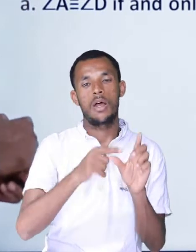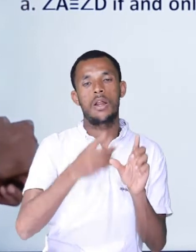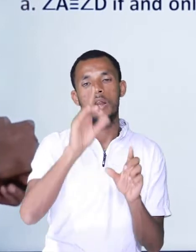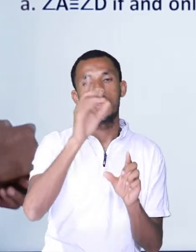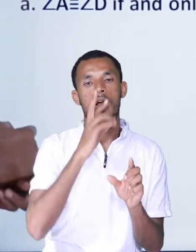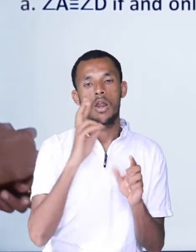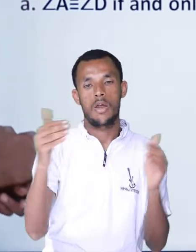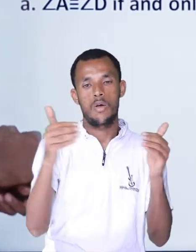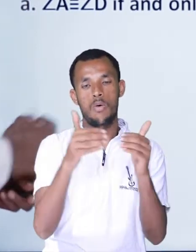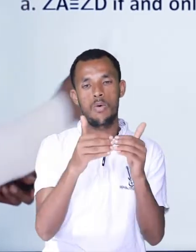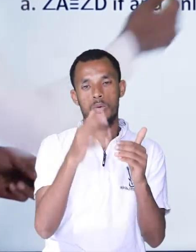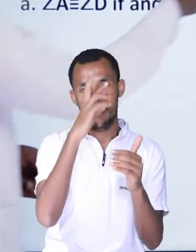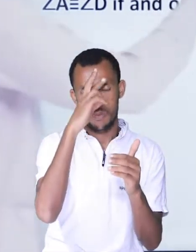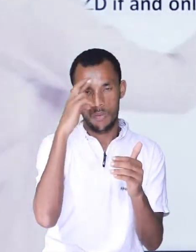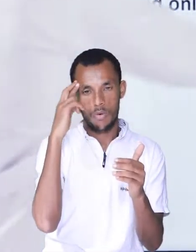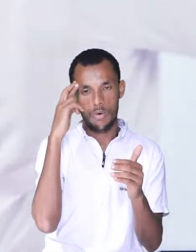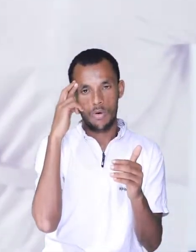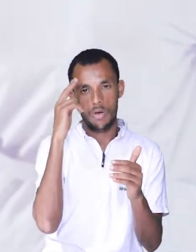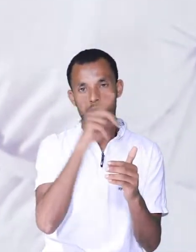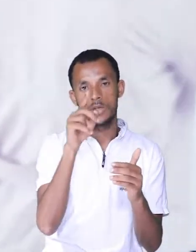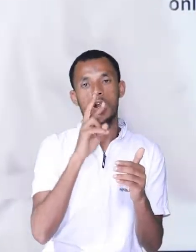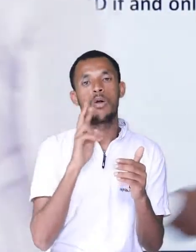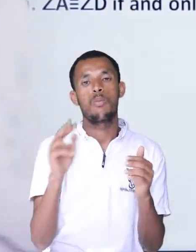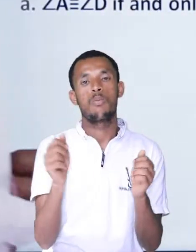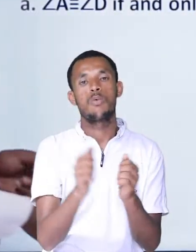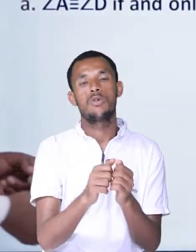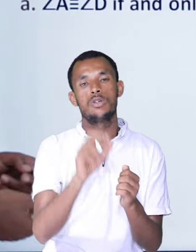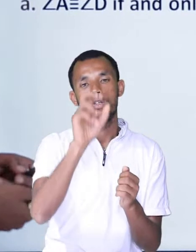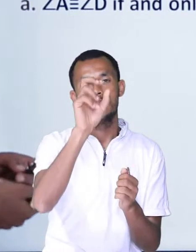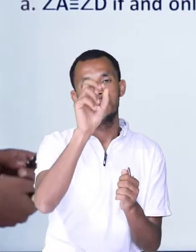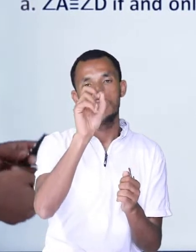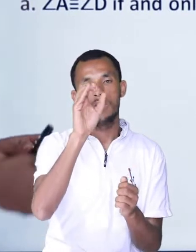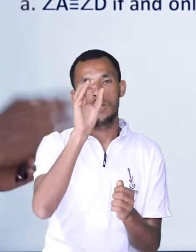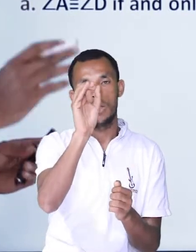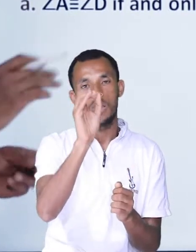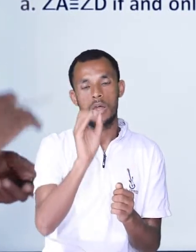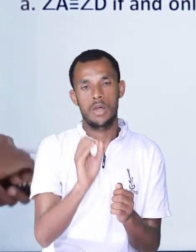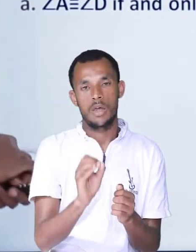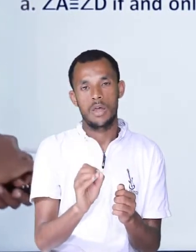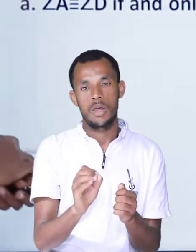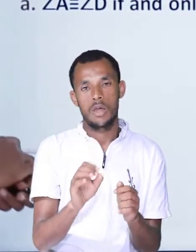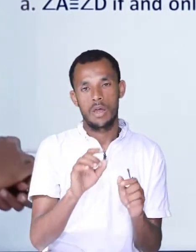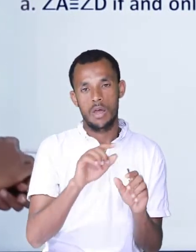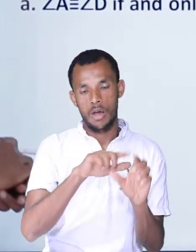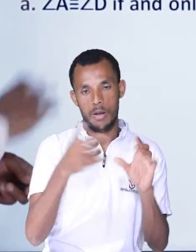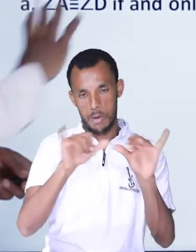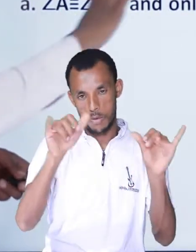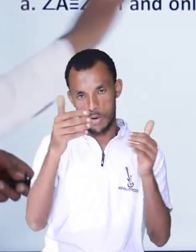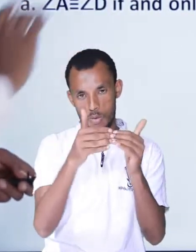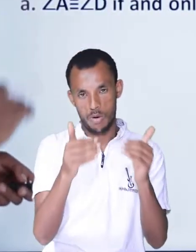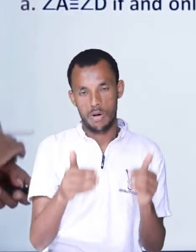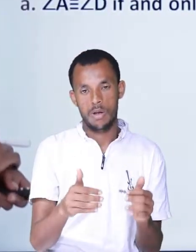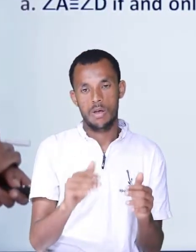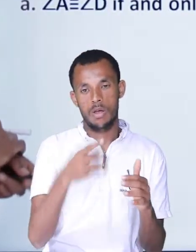are equal because they are both of 30 degree, equal angle measurement. That's